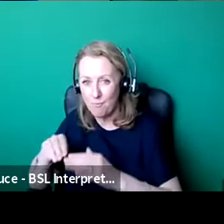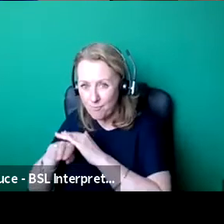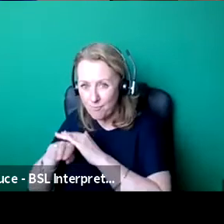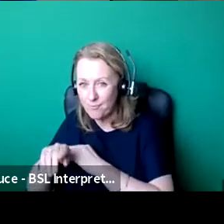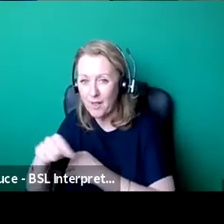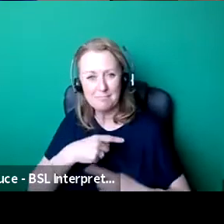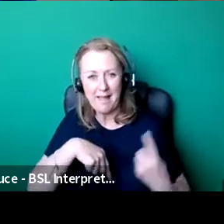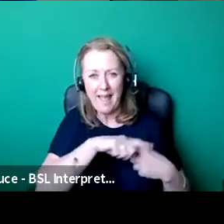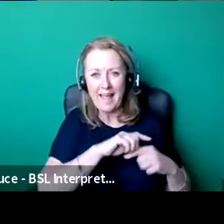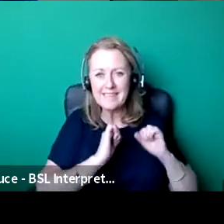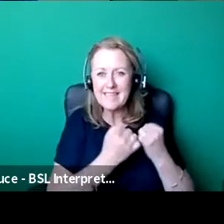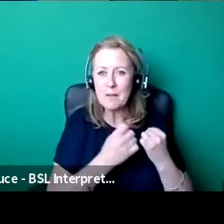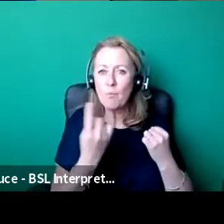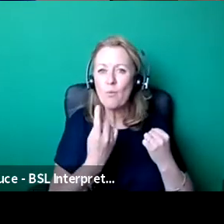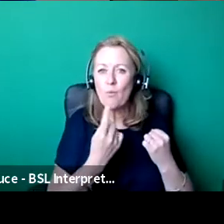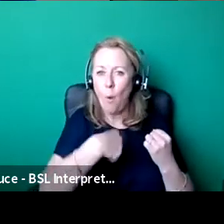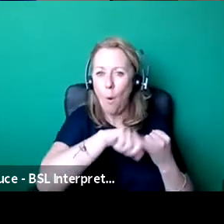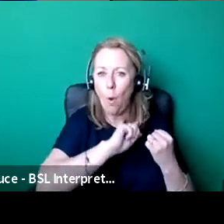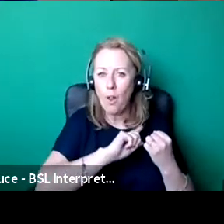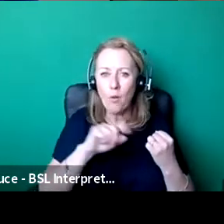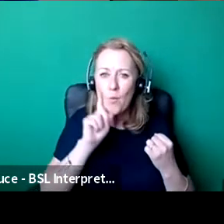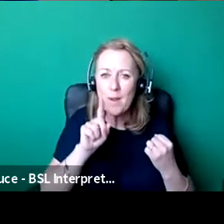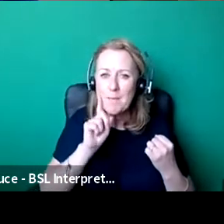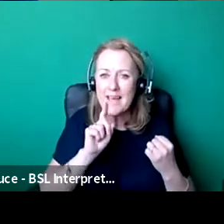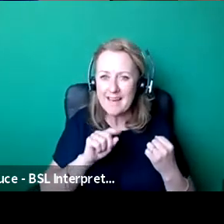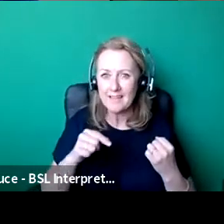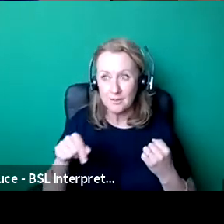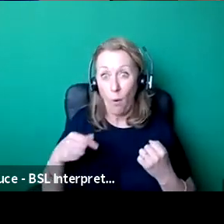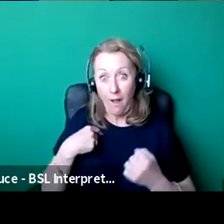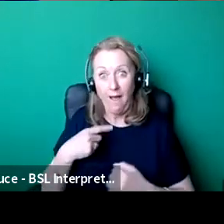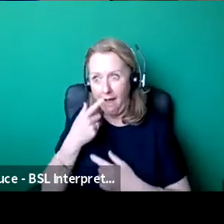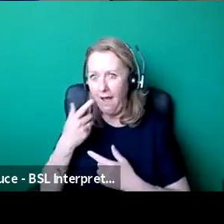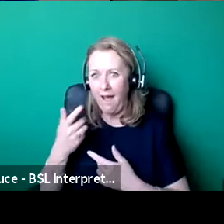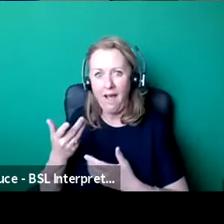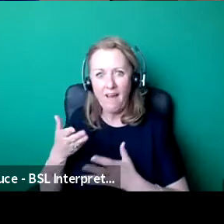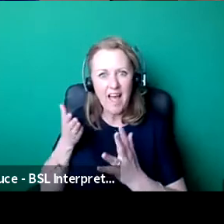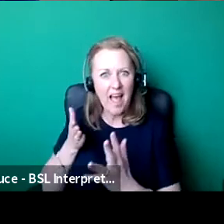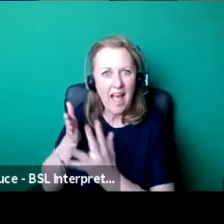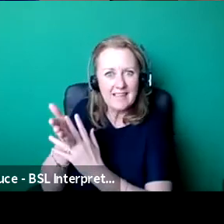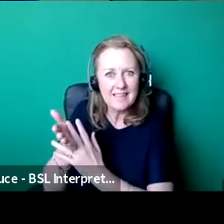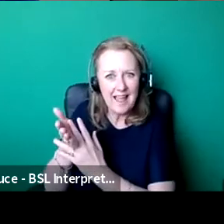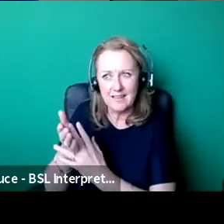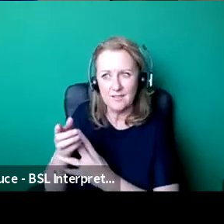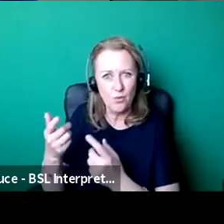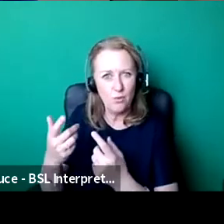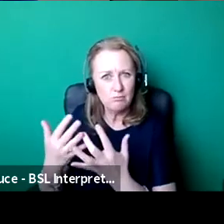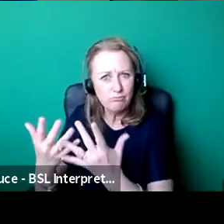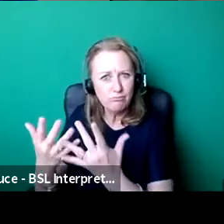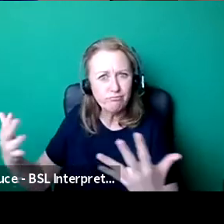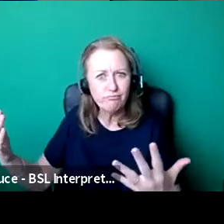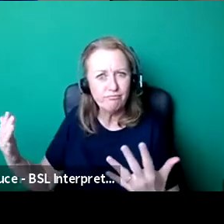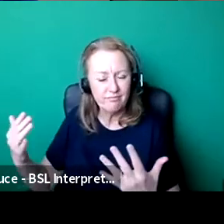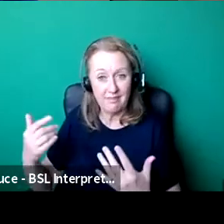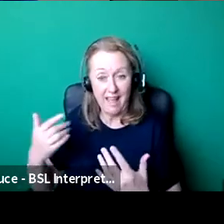worked with, we were all women. And that opened doors that I did not even think possible. Because if you